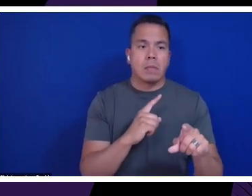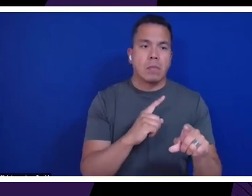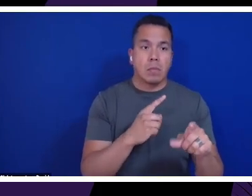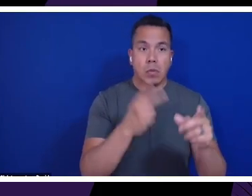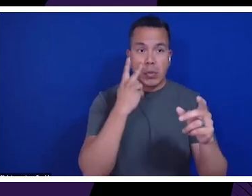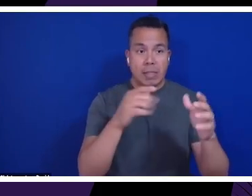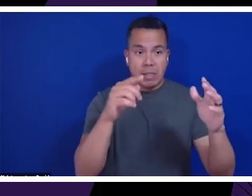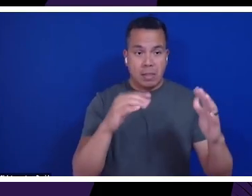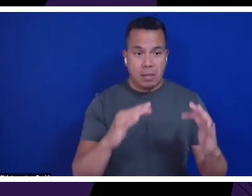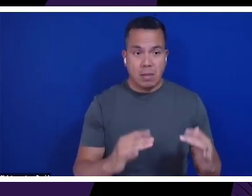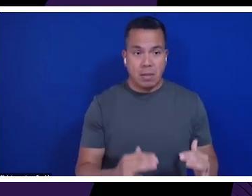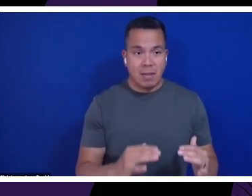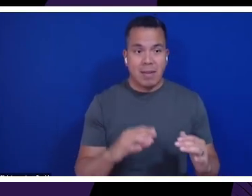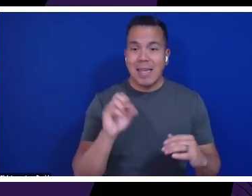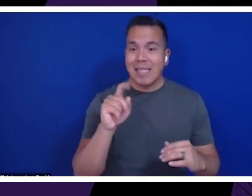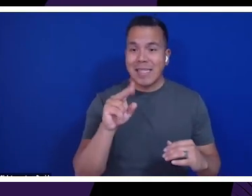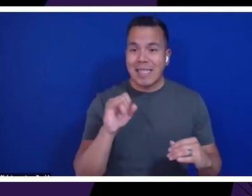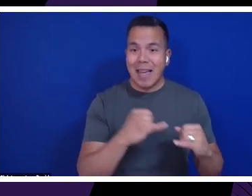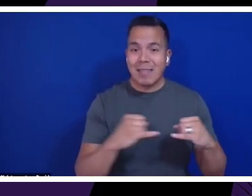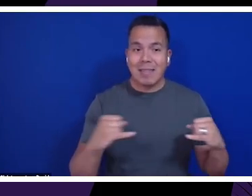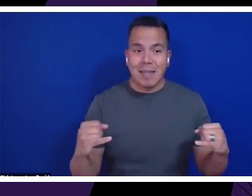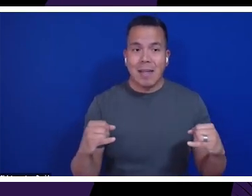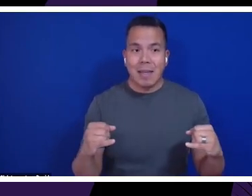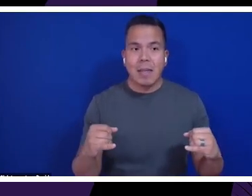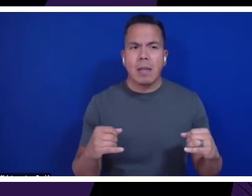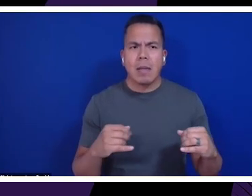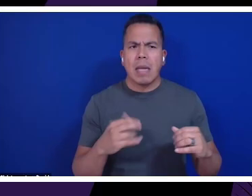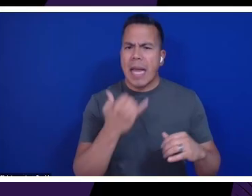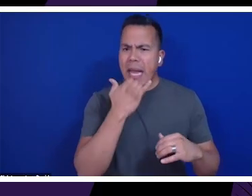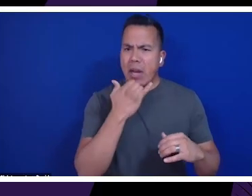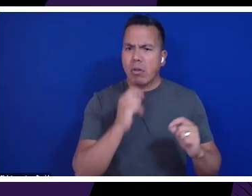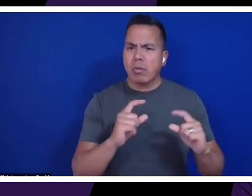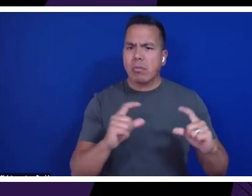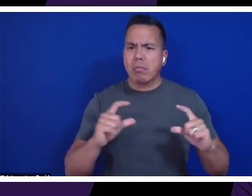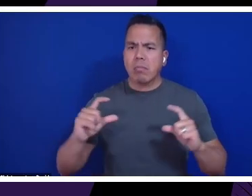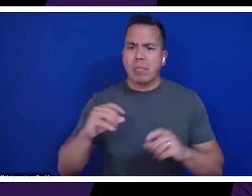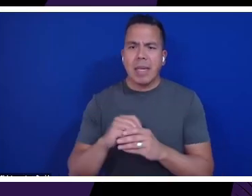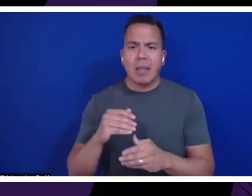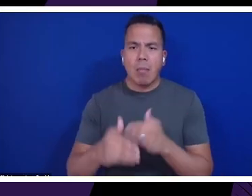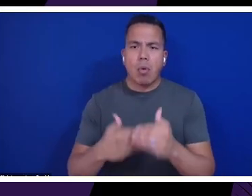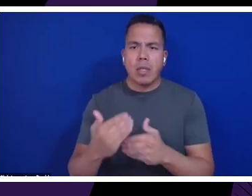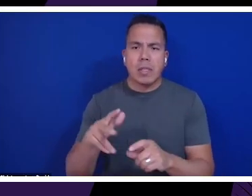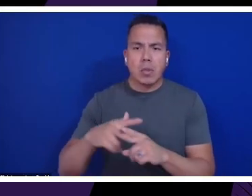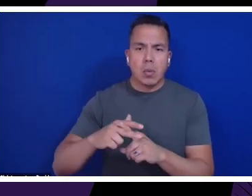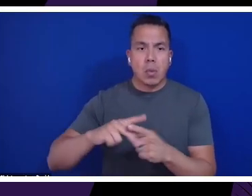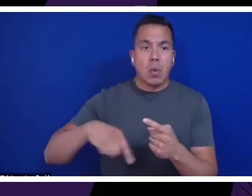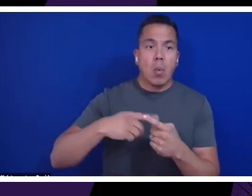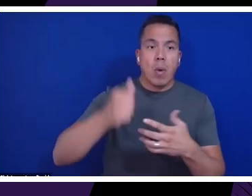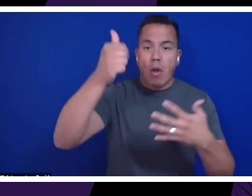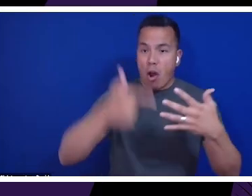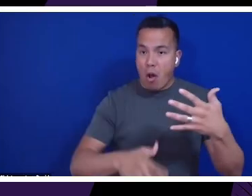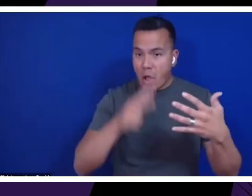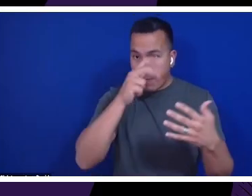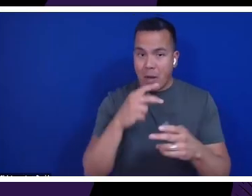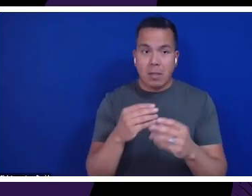see down there in the status line, errors are getting reported back to you into the processing tool. And once all the bugs are taken care